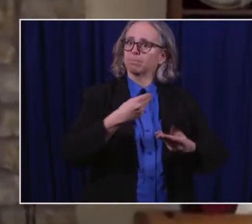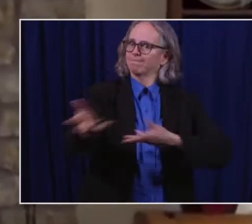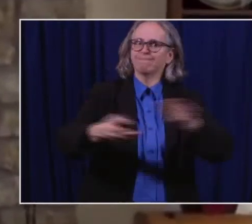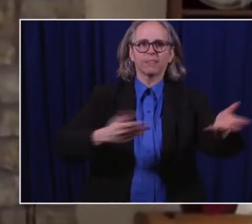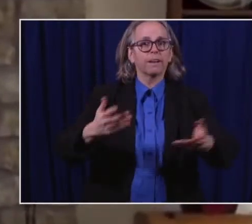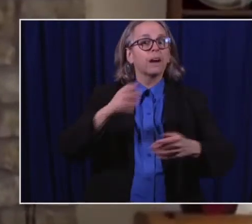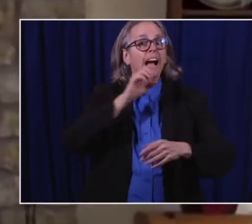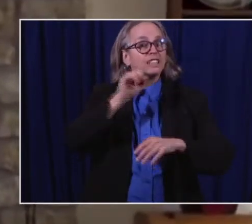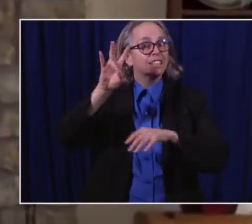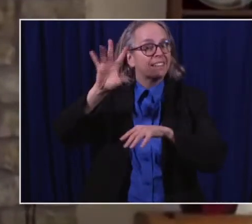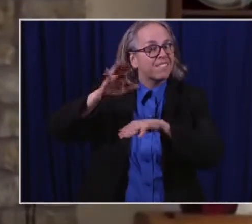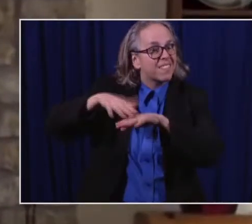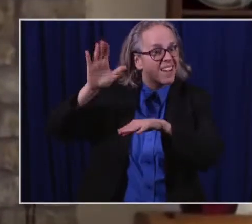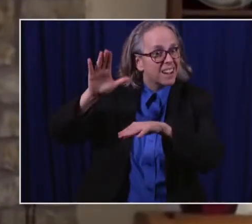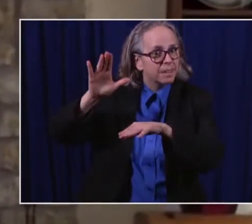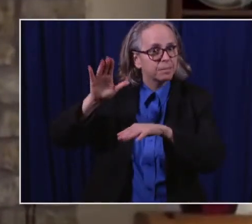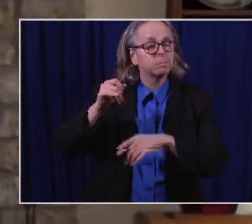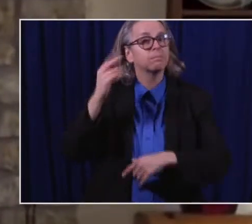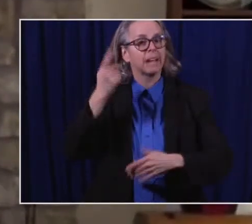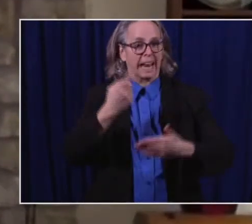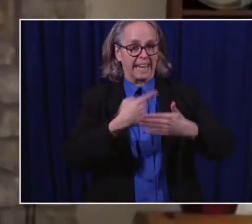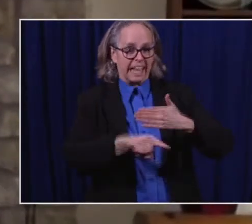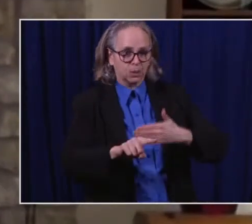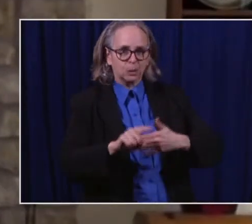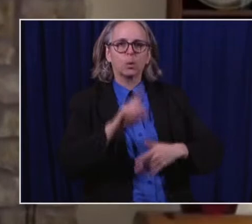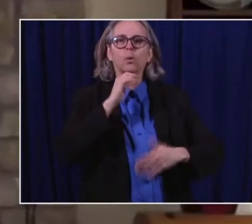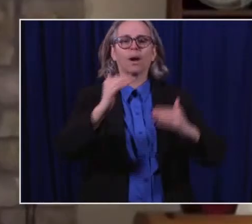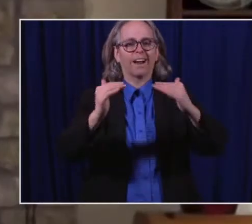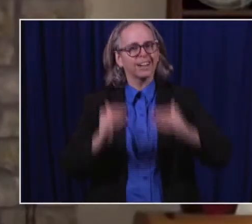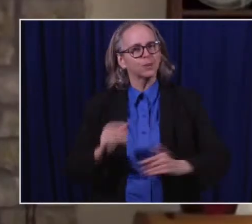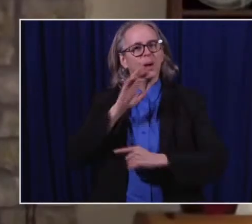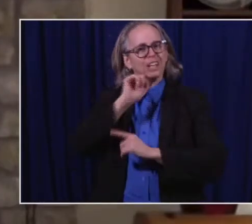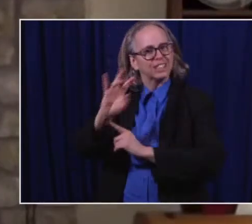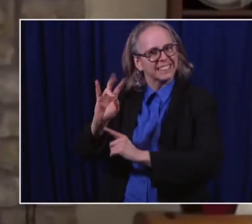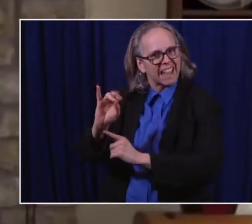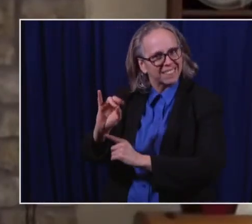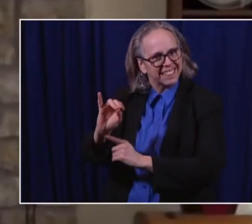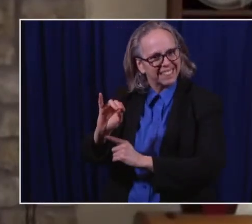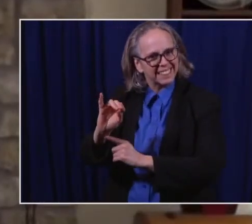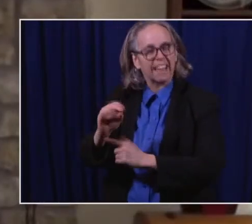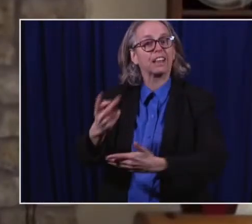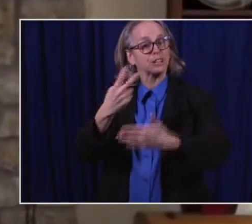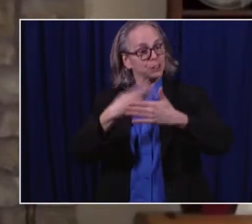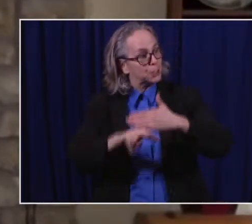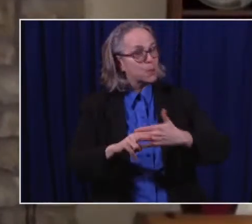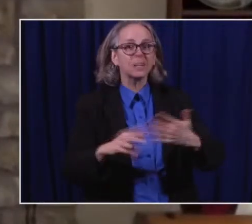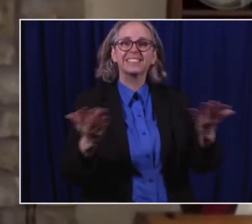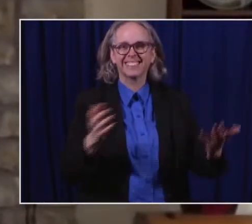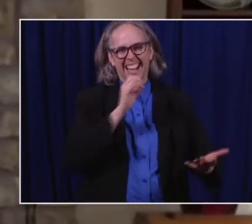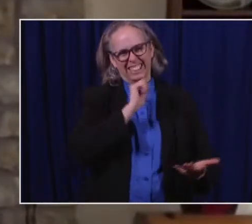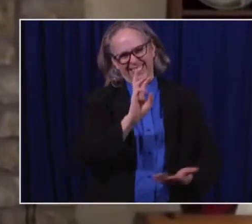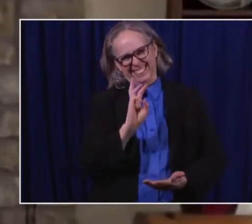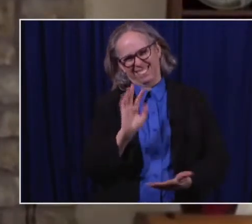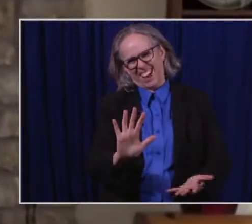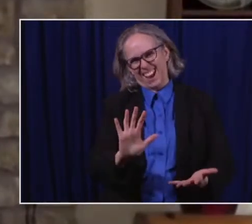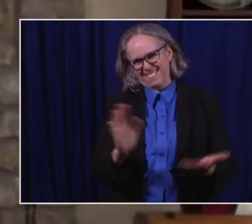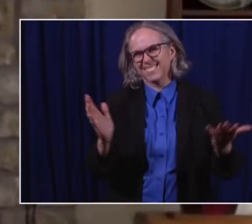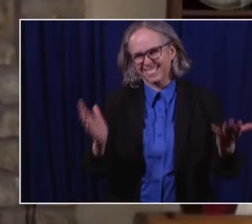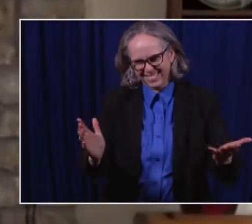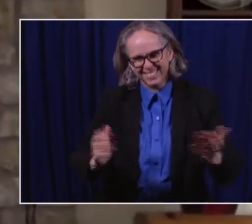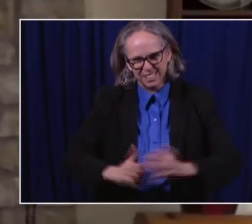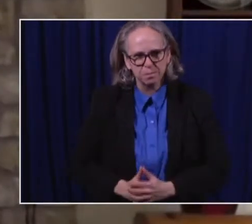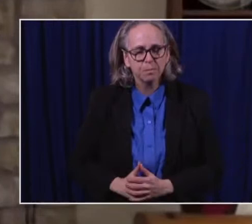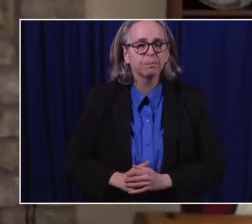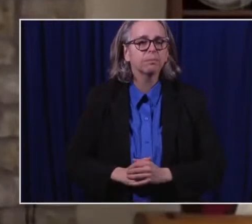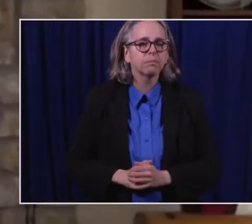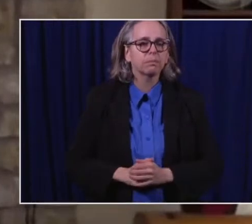Next week, we'll go to 70. The week after that, we'll go to 65. We have with us today, we're going to go first to Kroger's